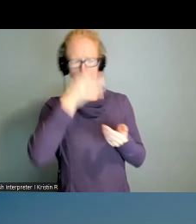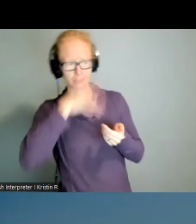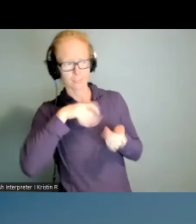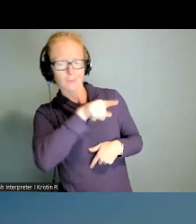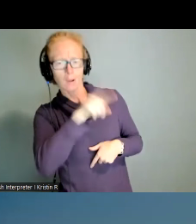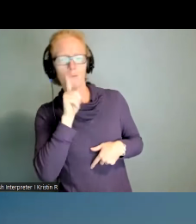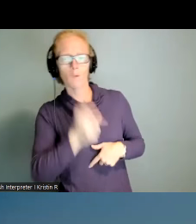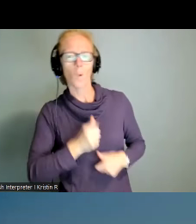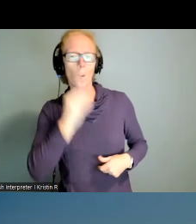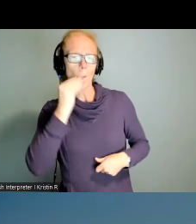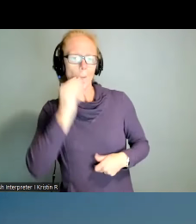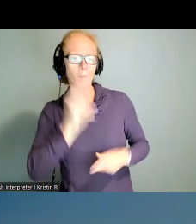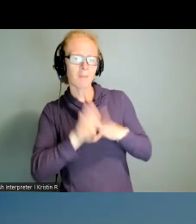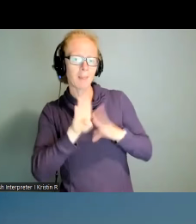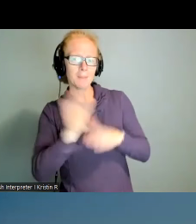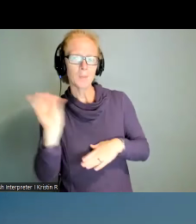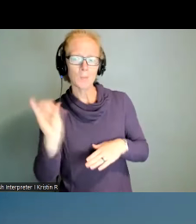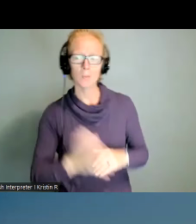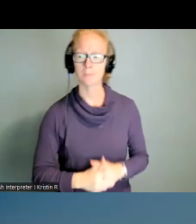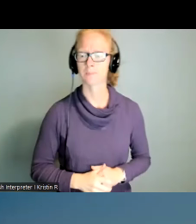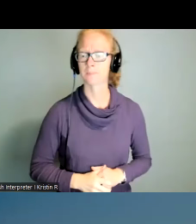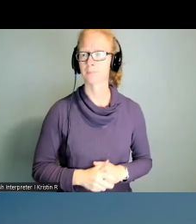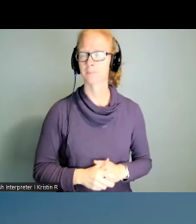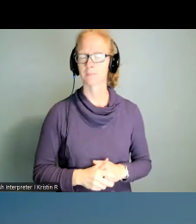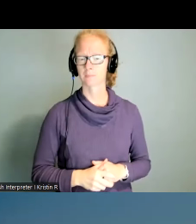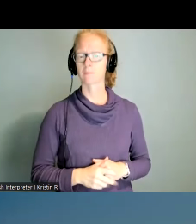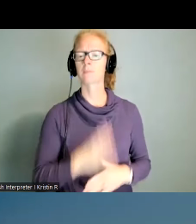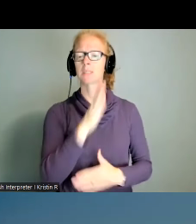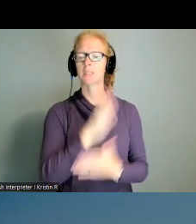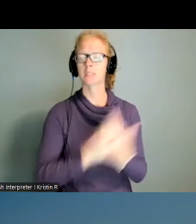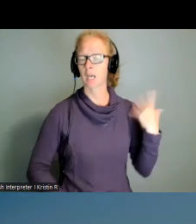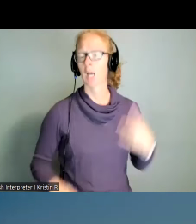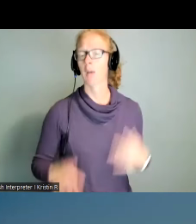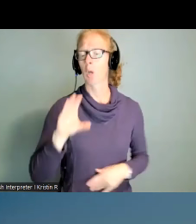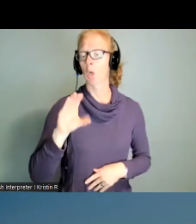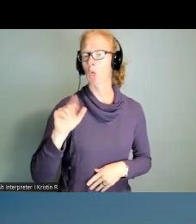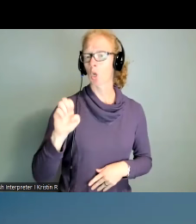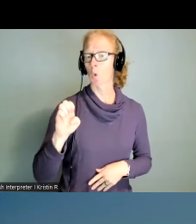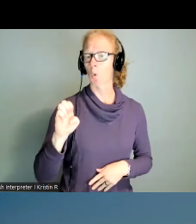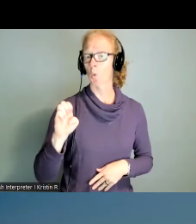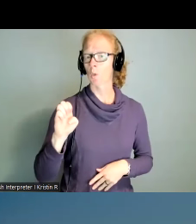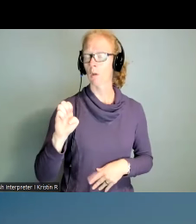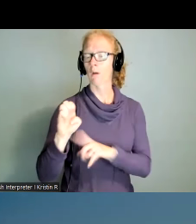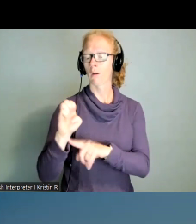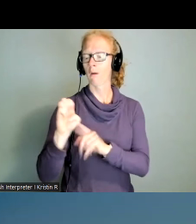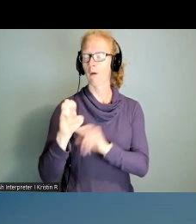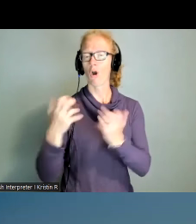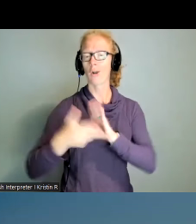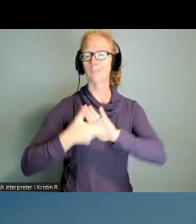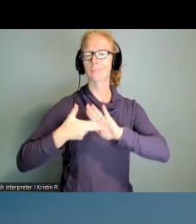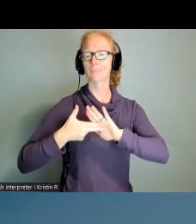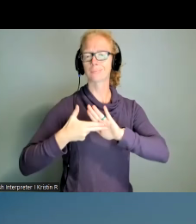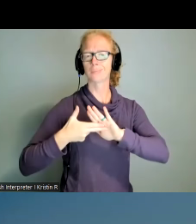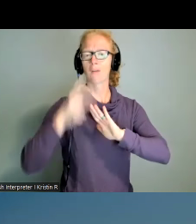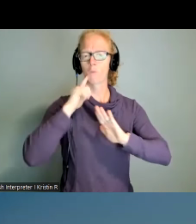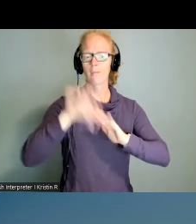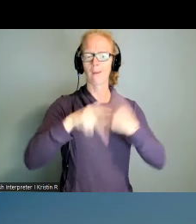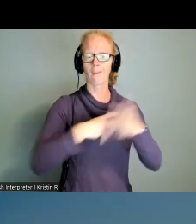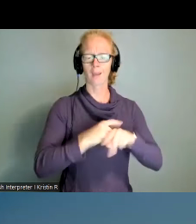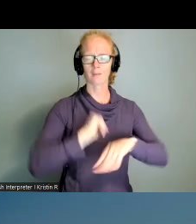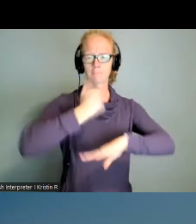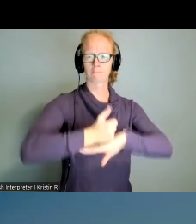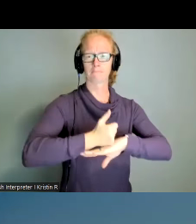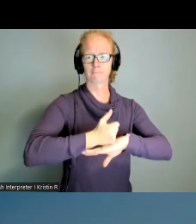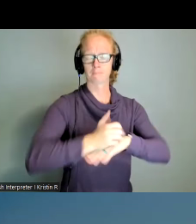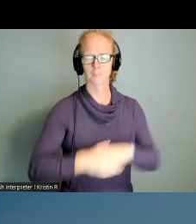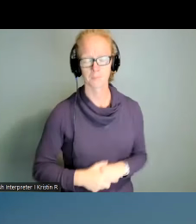residential development. Also, existing zoning codes may already permit residential uses on commercial lots.